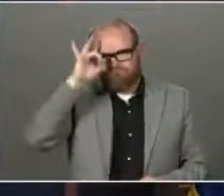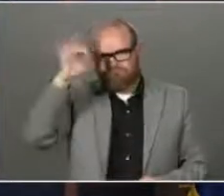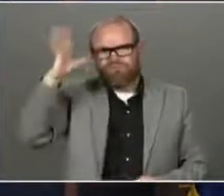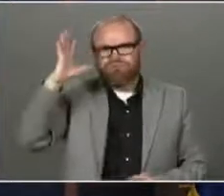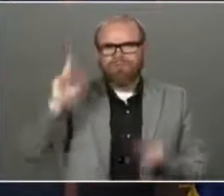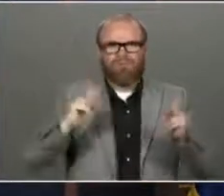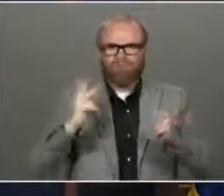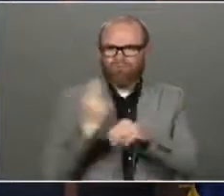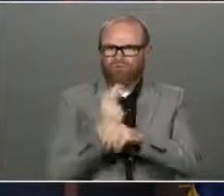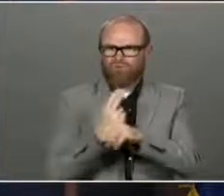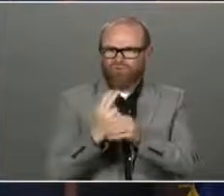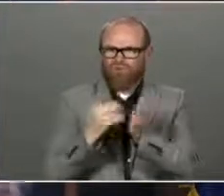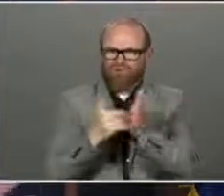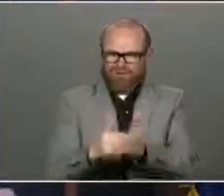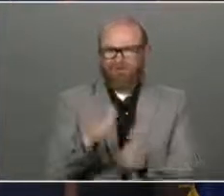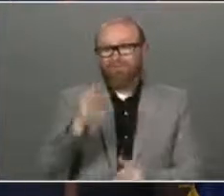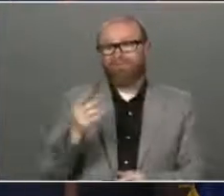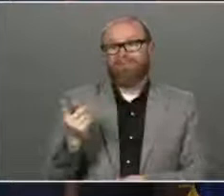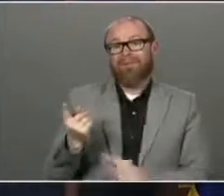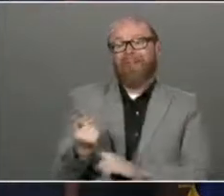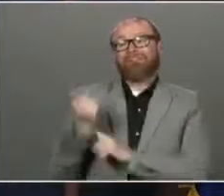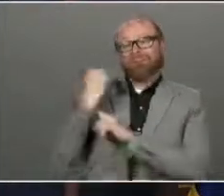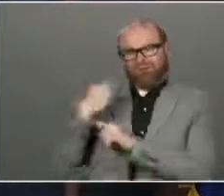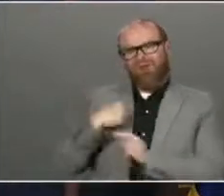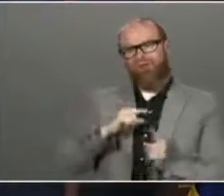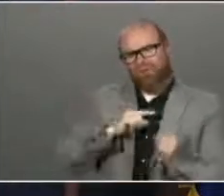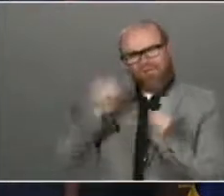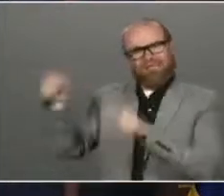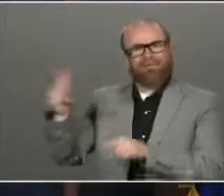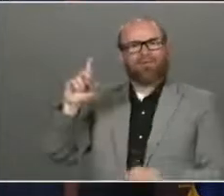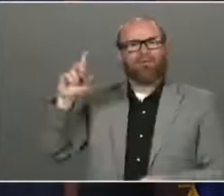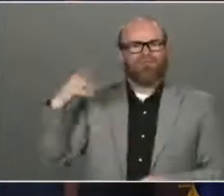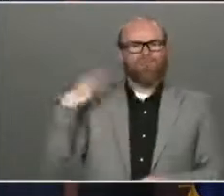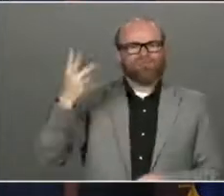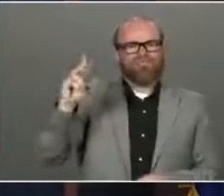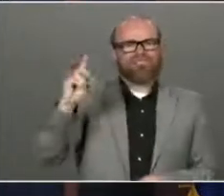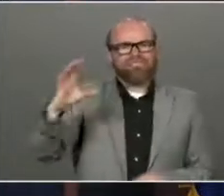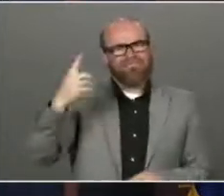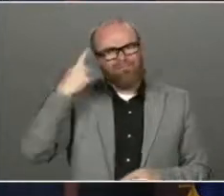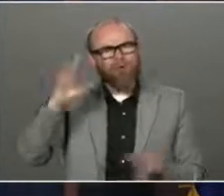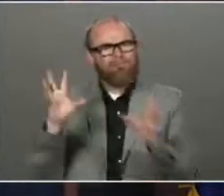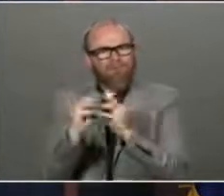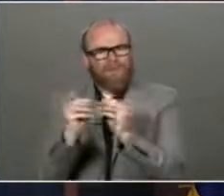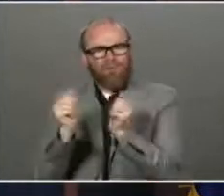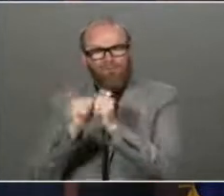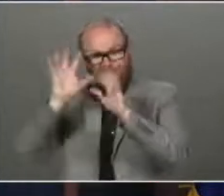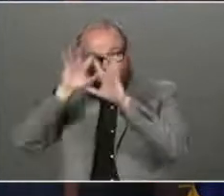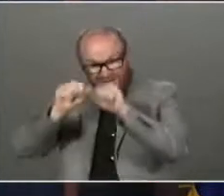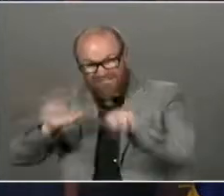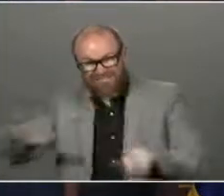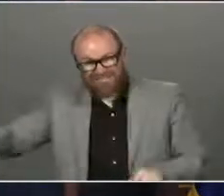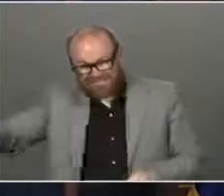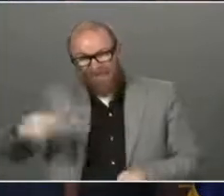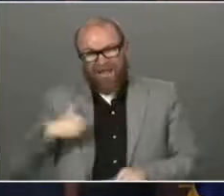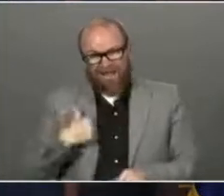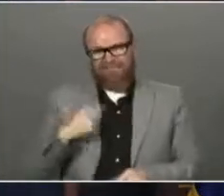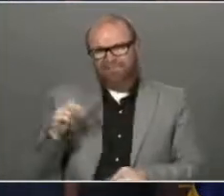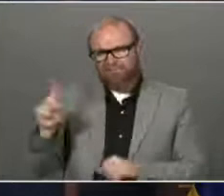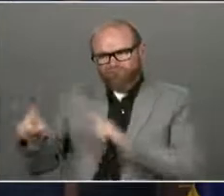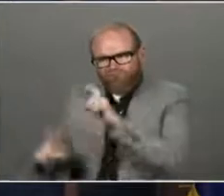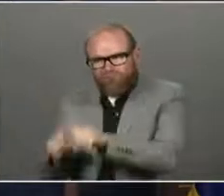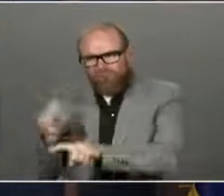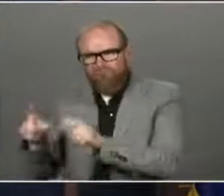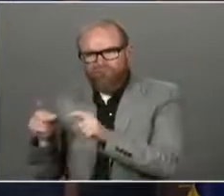the National Governors Association, we had an opportunity to meet with the president. I was was given the opportunity to ask the president a question,